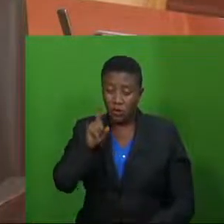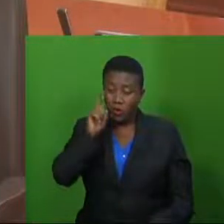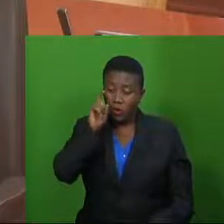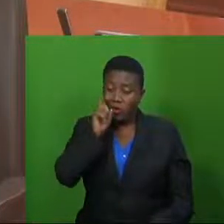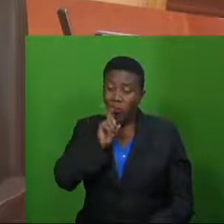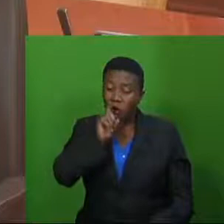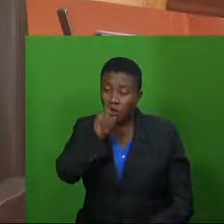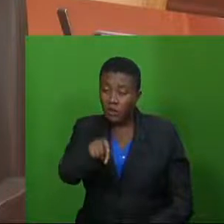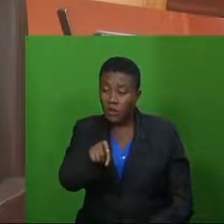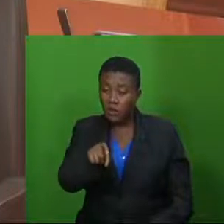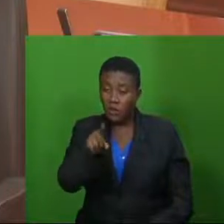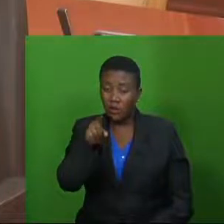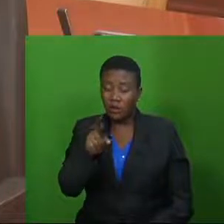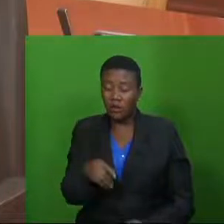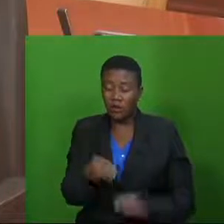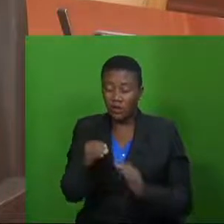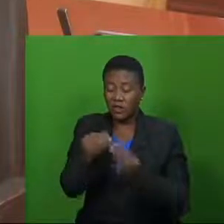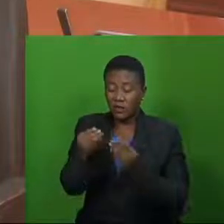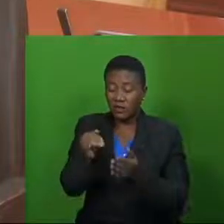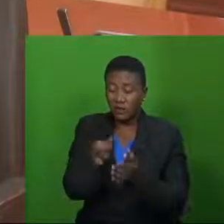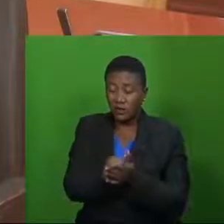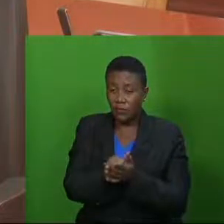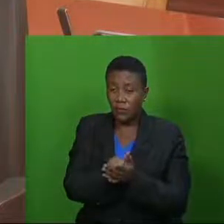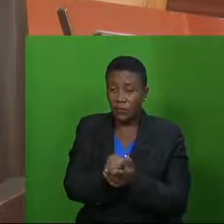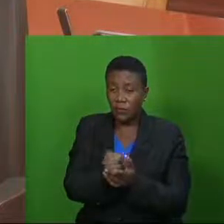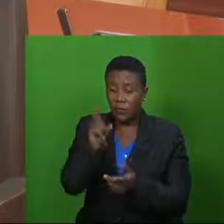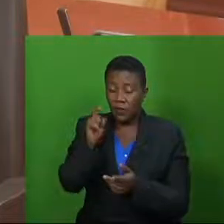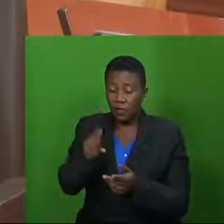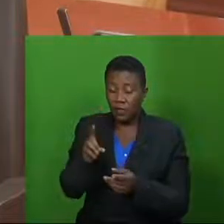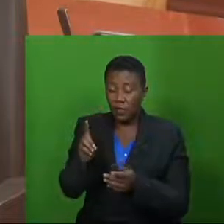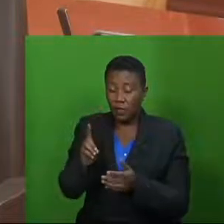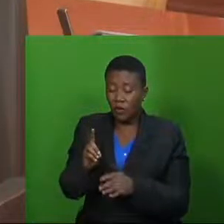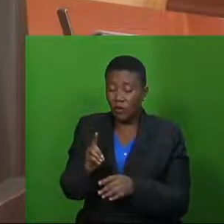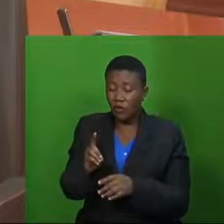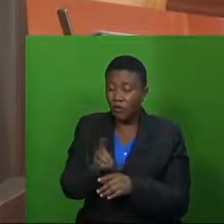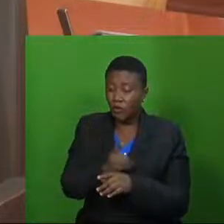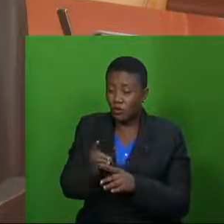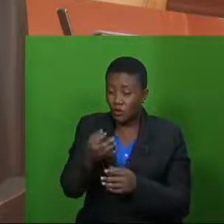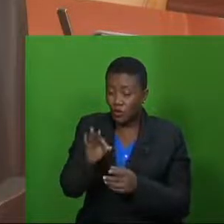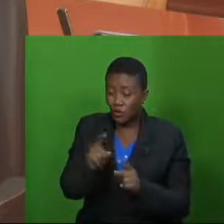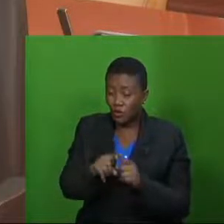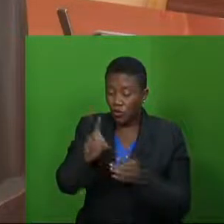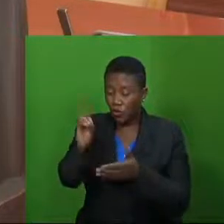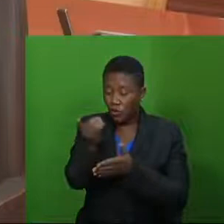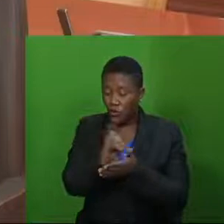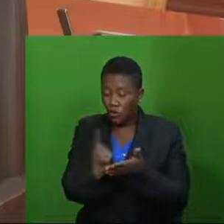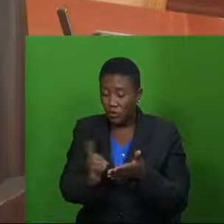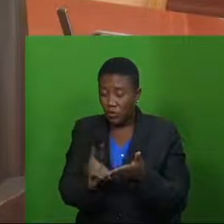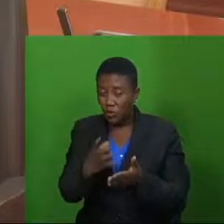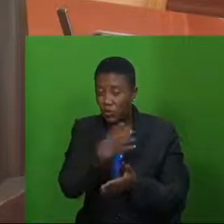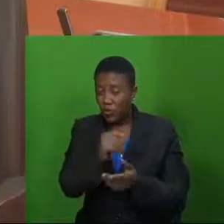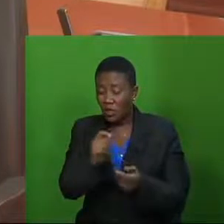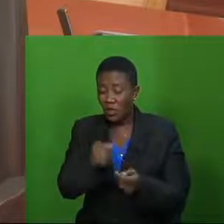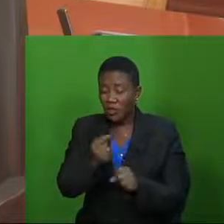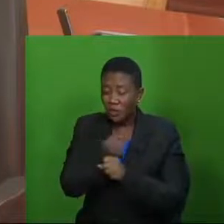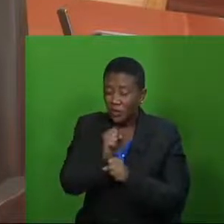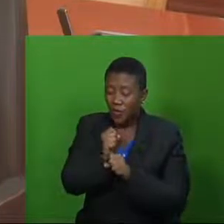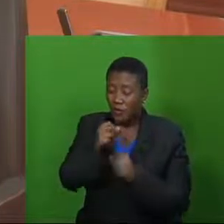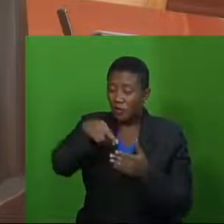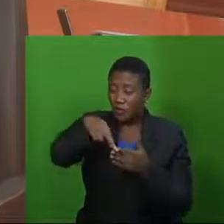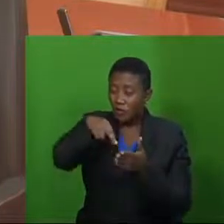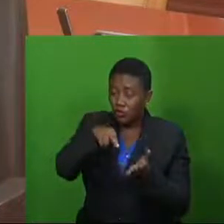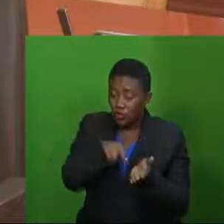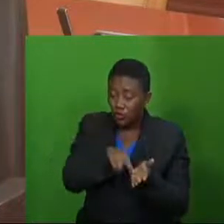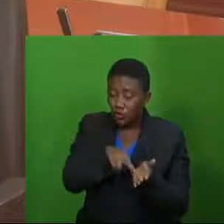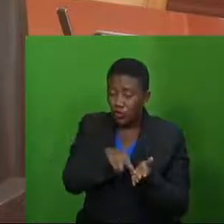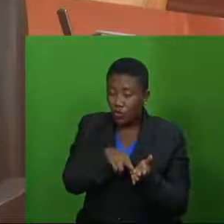orders of the House provides that it shall be the duty of the Standing Orders Committee to draft and codify the rules